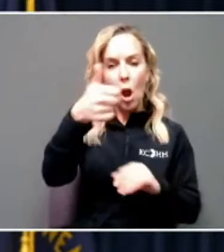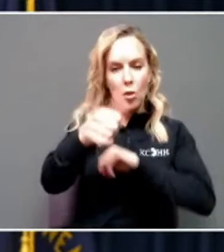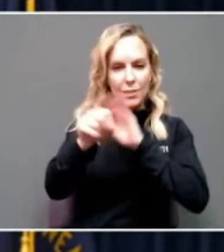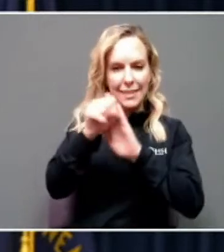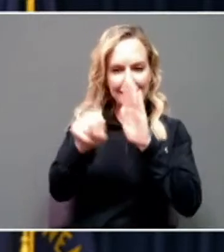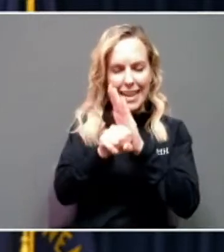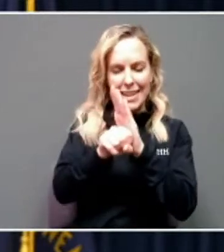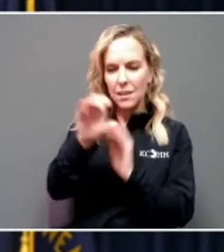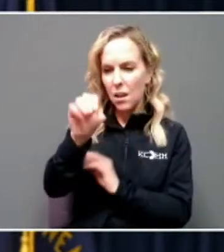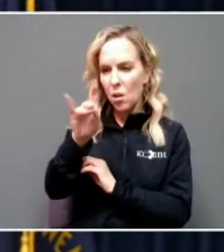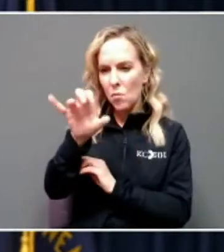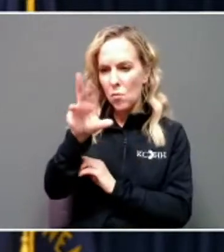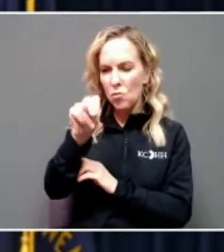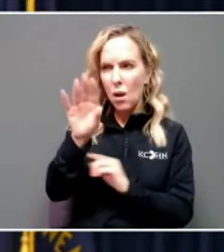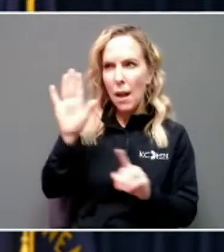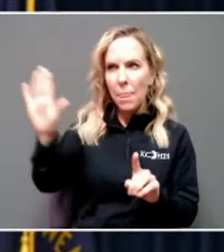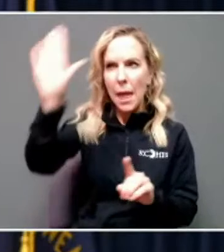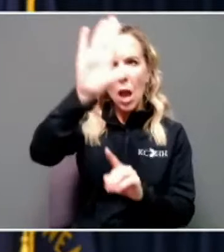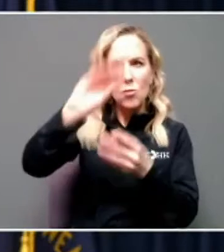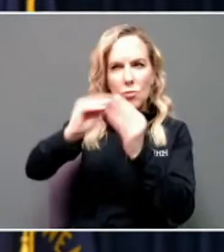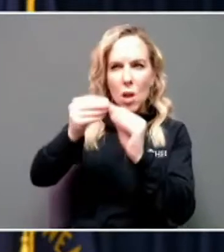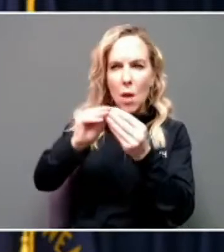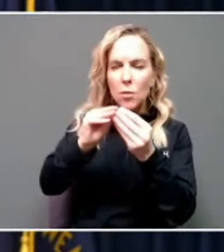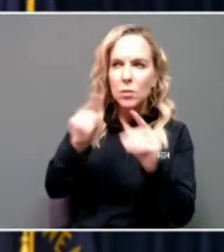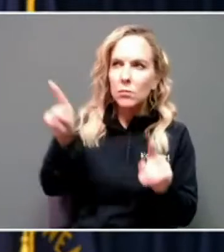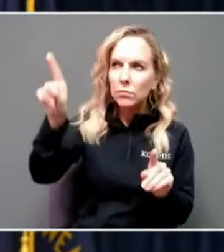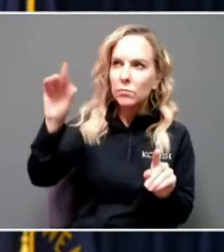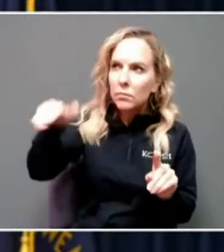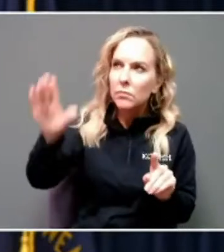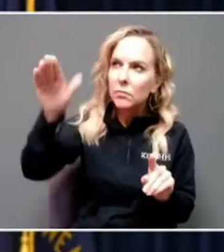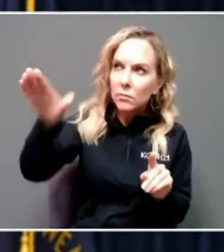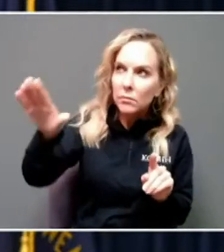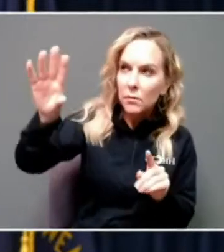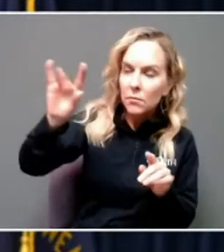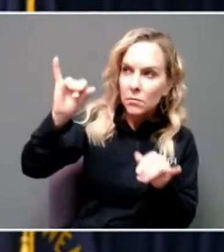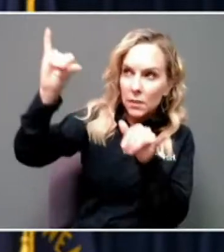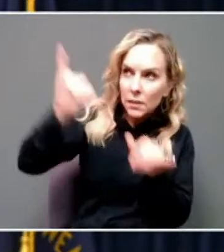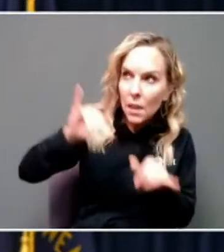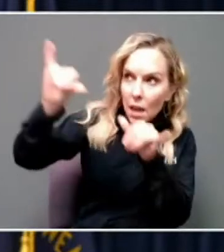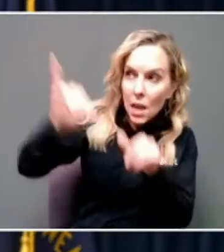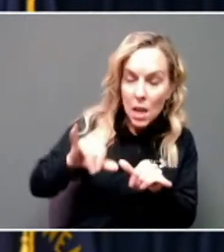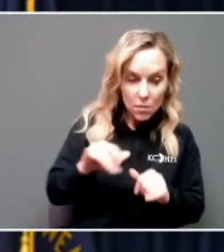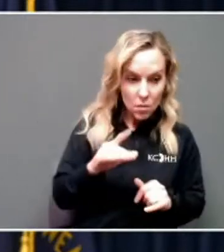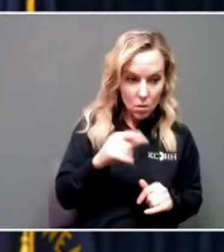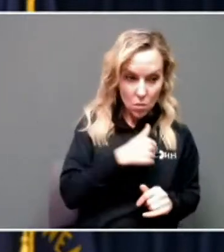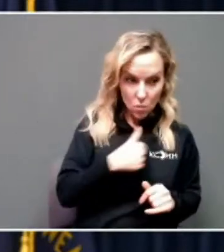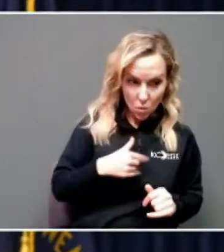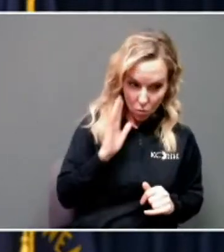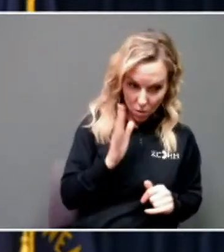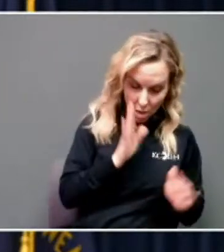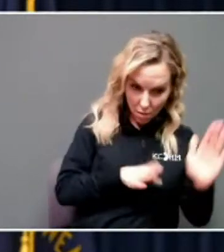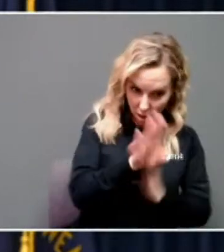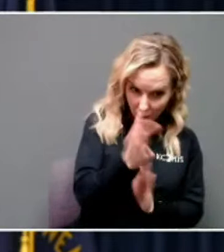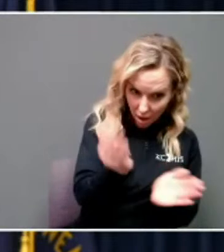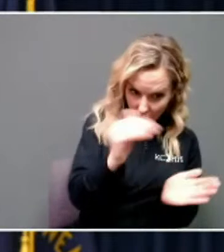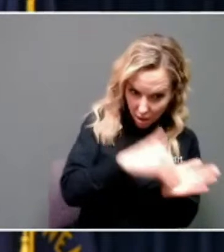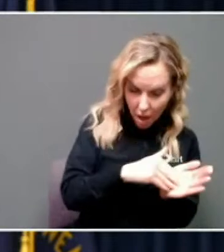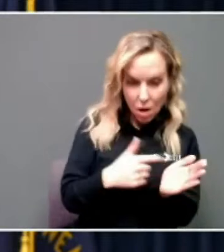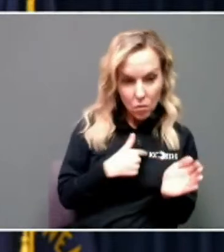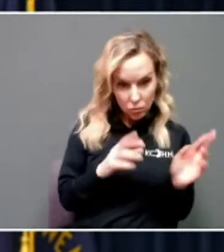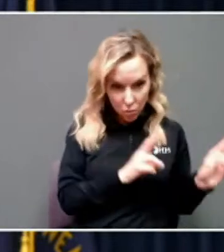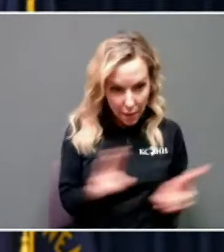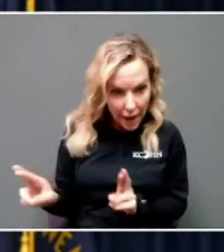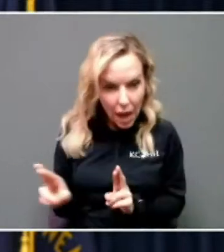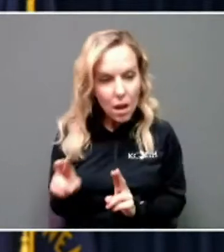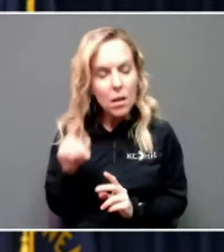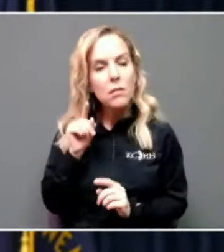our hospital numbers will peak, and are we prepared? And is there an update on the travel trailers in Western Kentucky? Have more been able to be hooked up